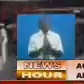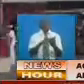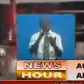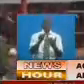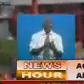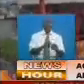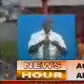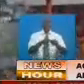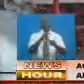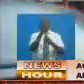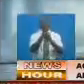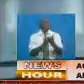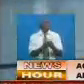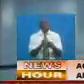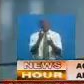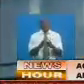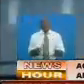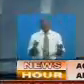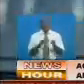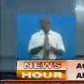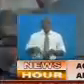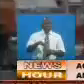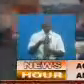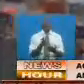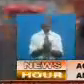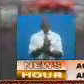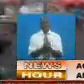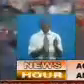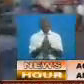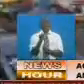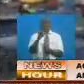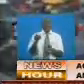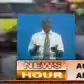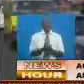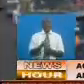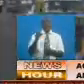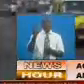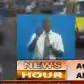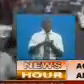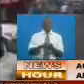is underway in some of the assemblies across the country. In Greater Accra, all the